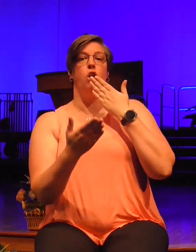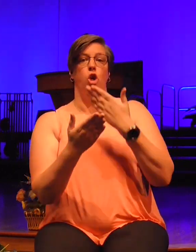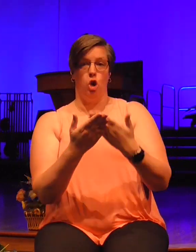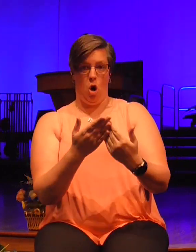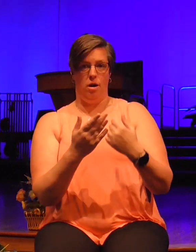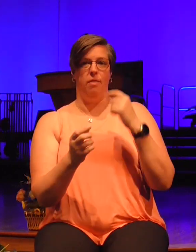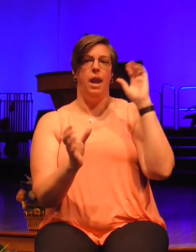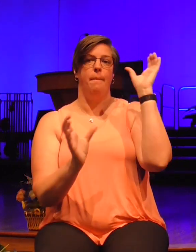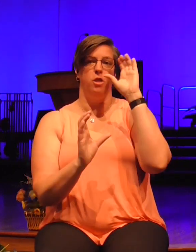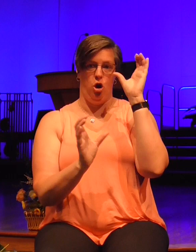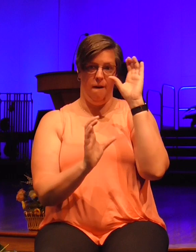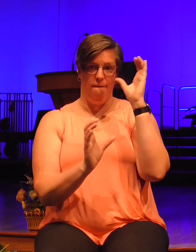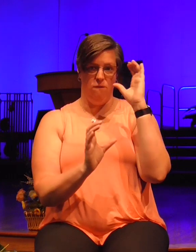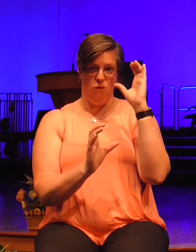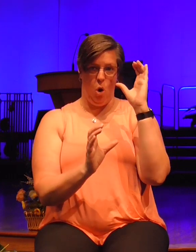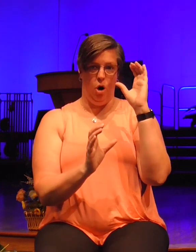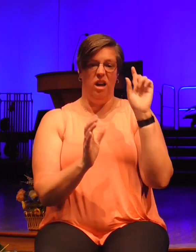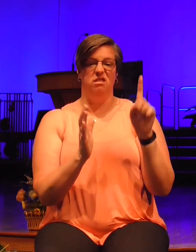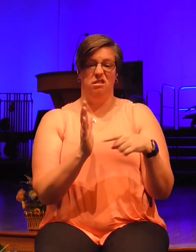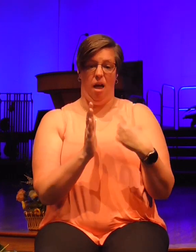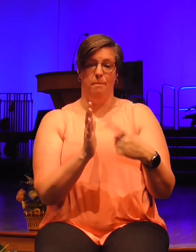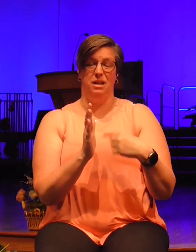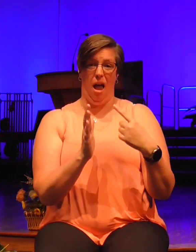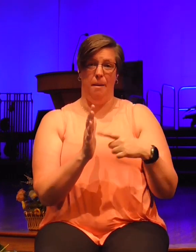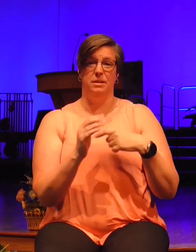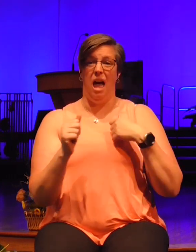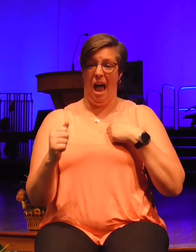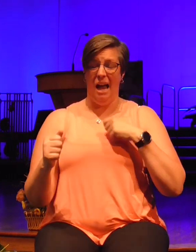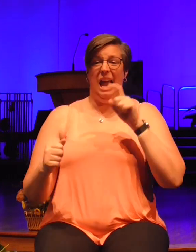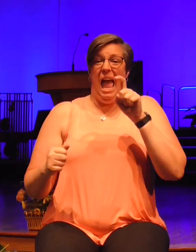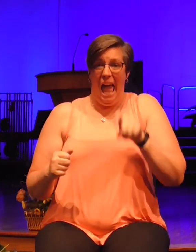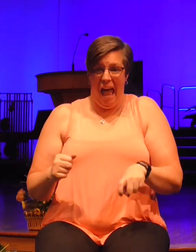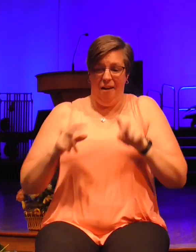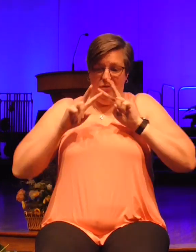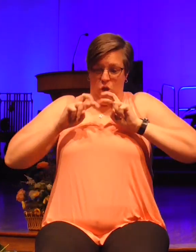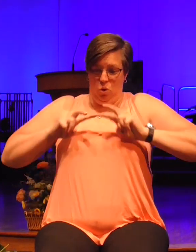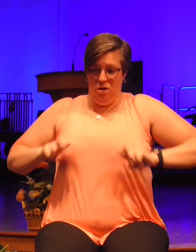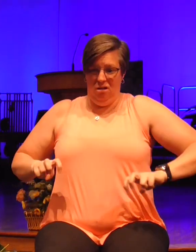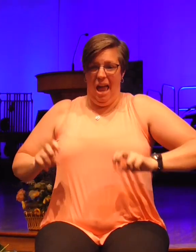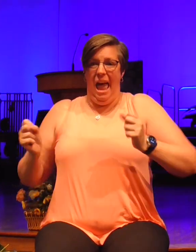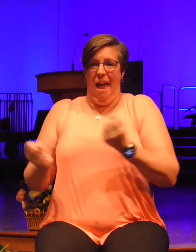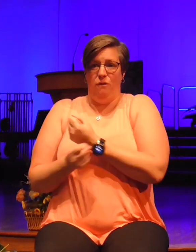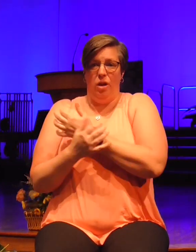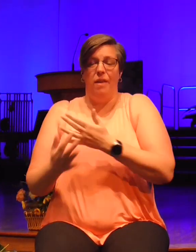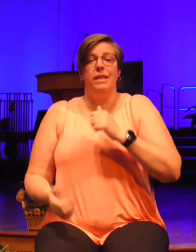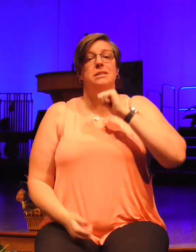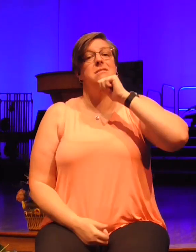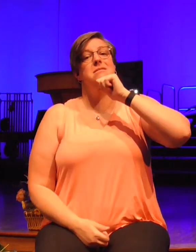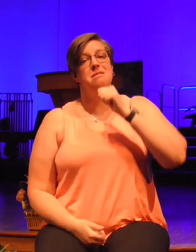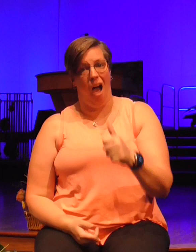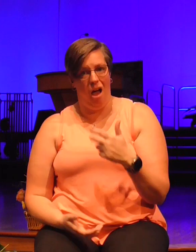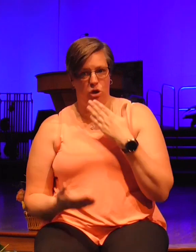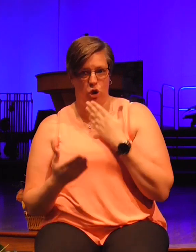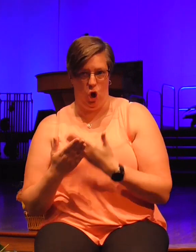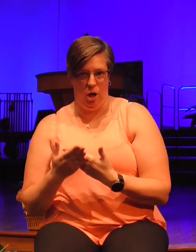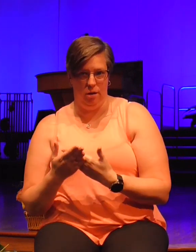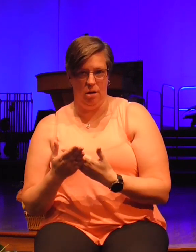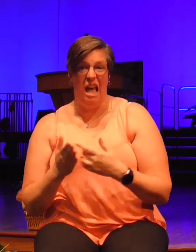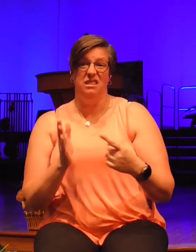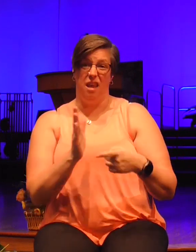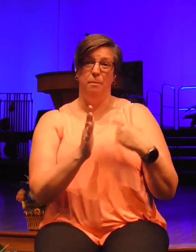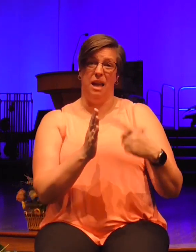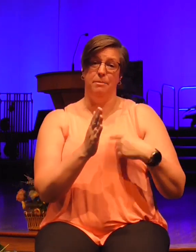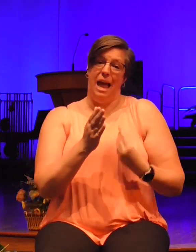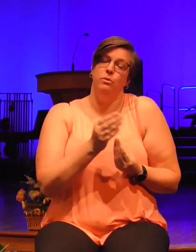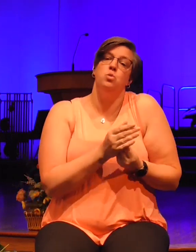I sometimes have to face everything within me that's not like that. I sometimes have to grow muscles. In order to have